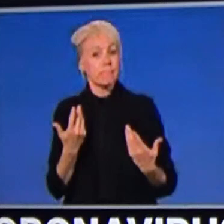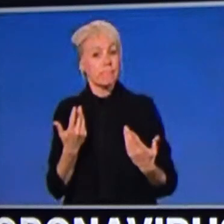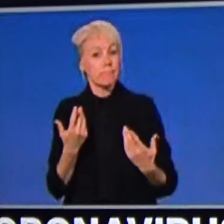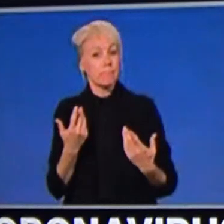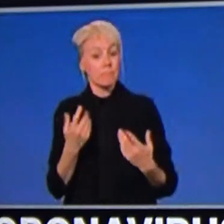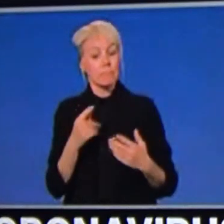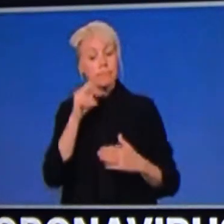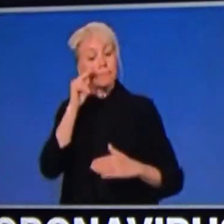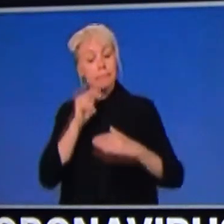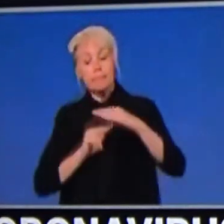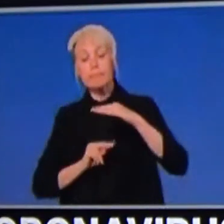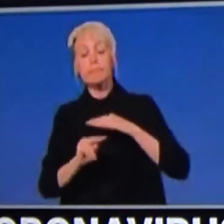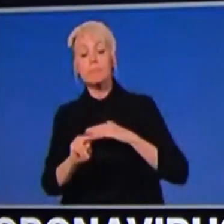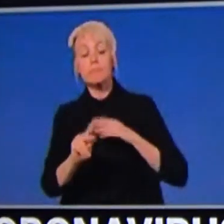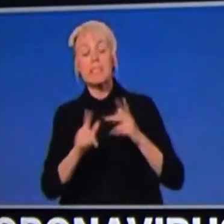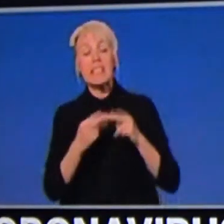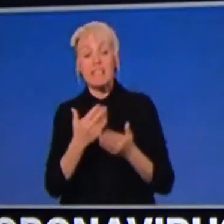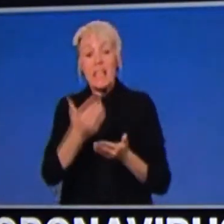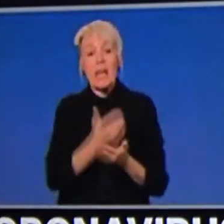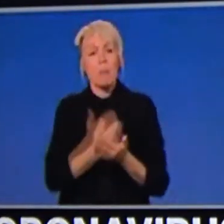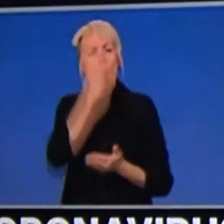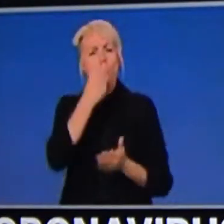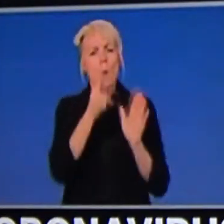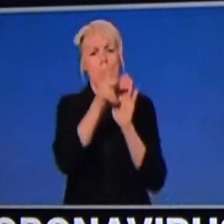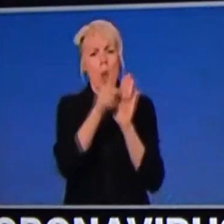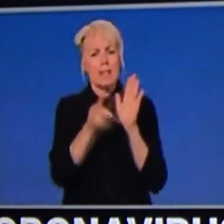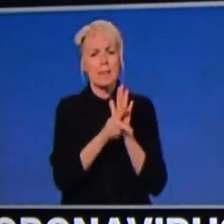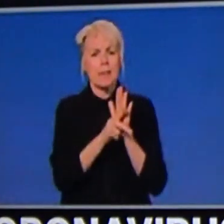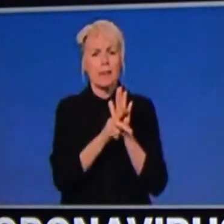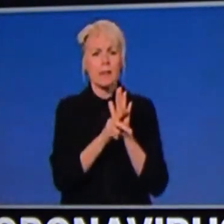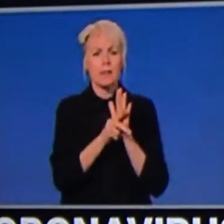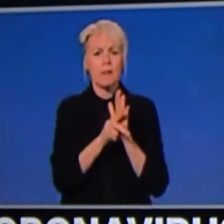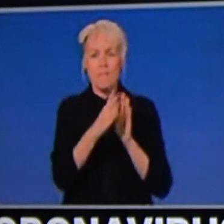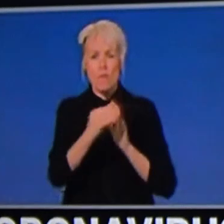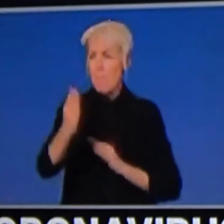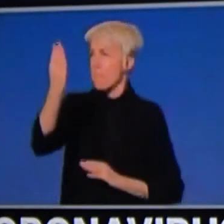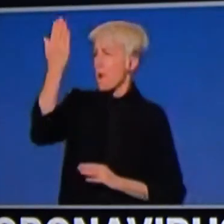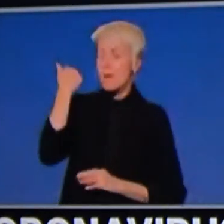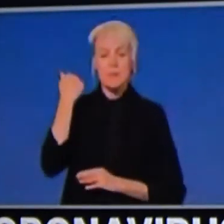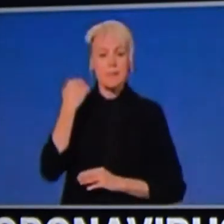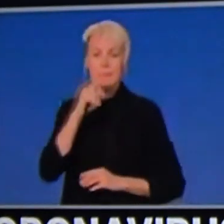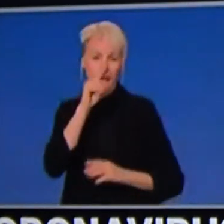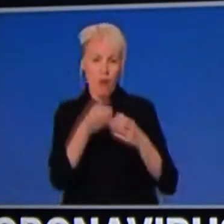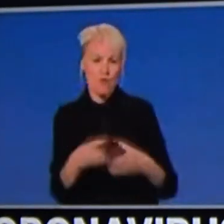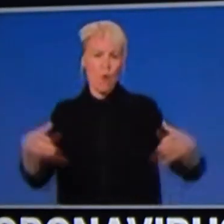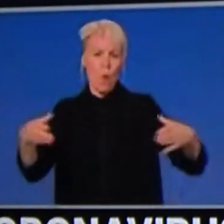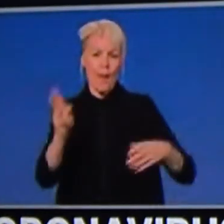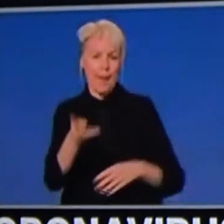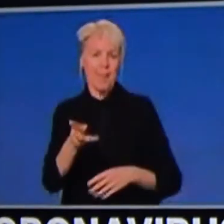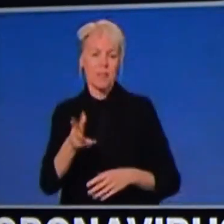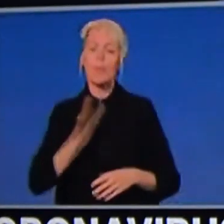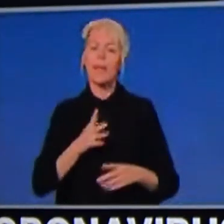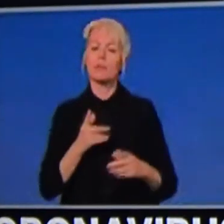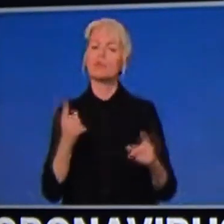growth if we were to continue with similar sort of policy settings. So that's something we're going to be examining very, very closely. And I want to do it very closely